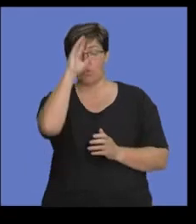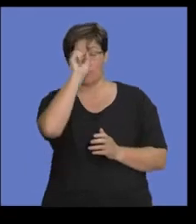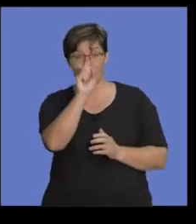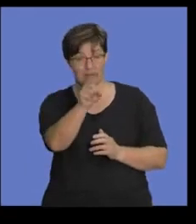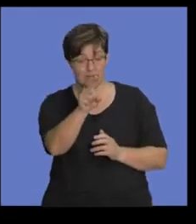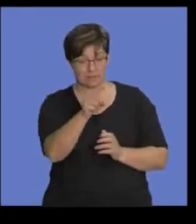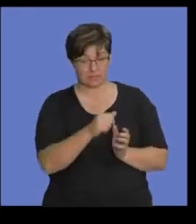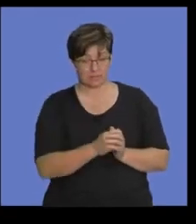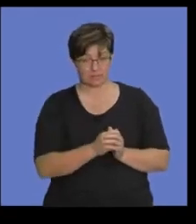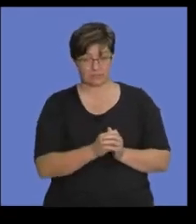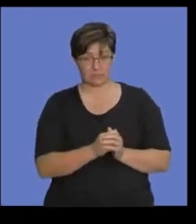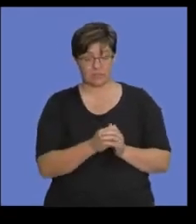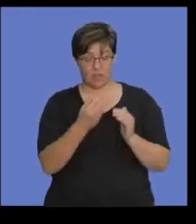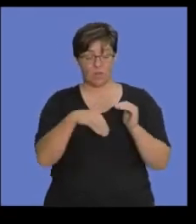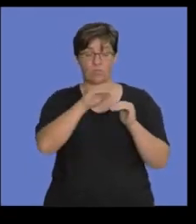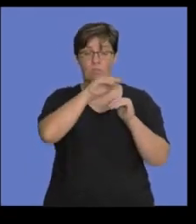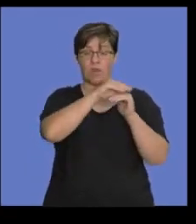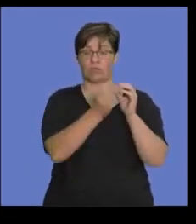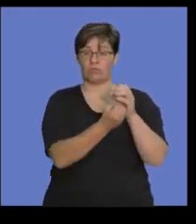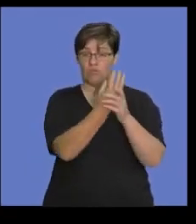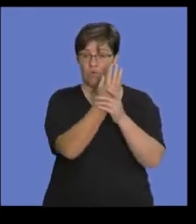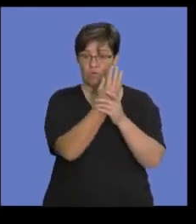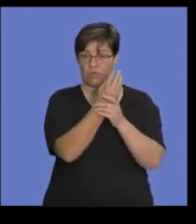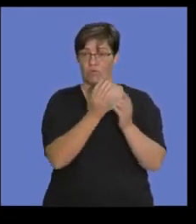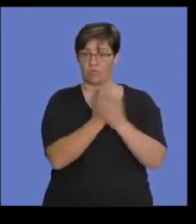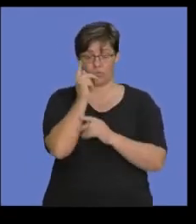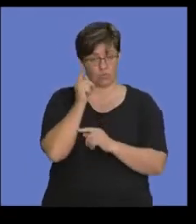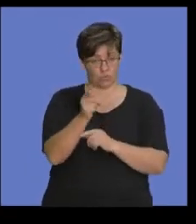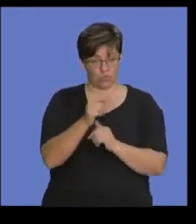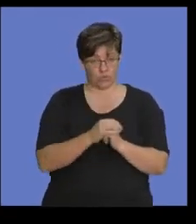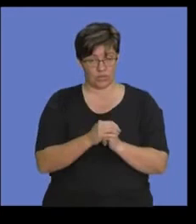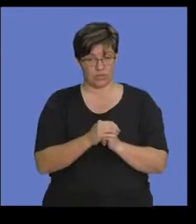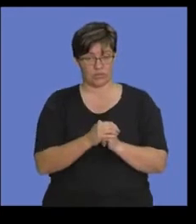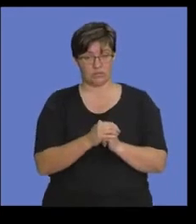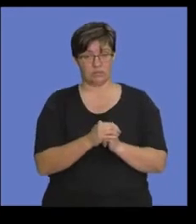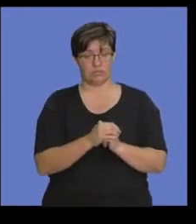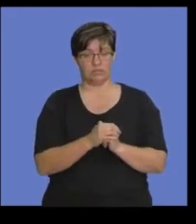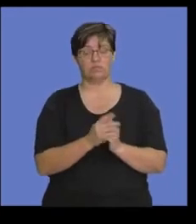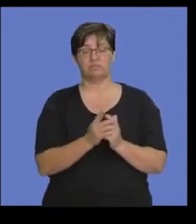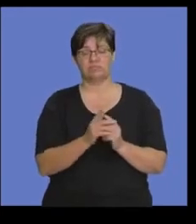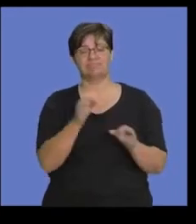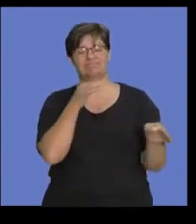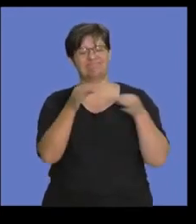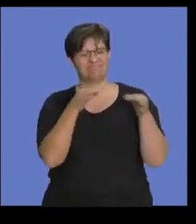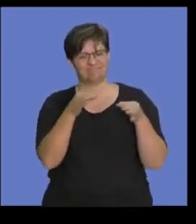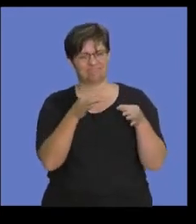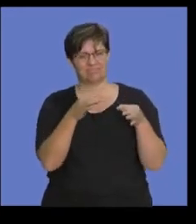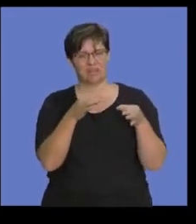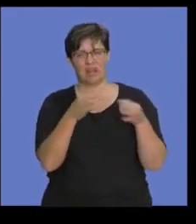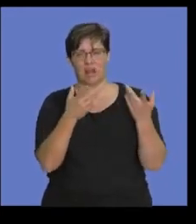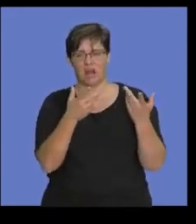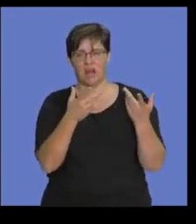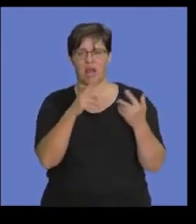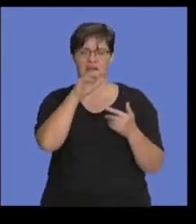that the equation for compound growth is given by that, and our definitions of all